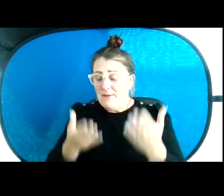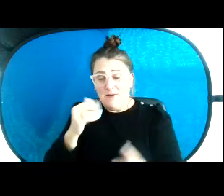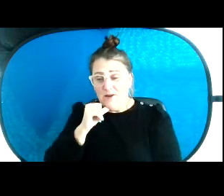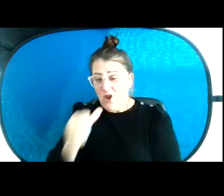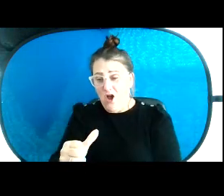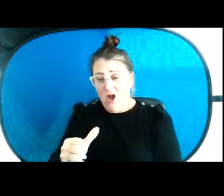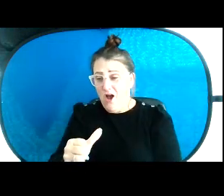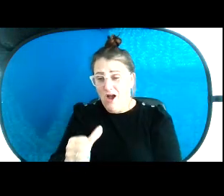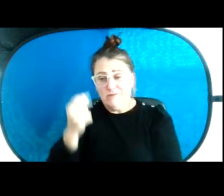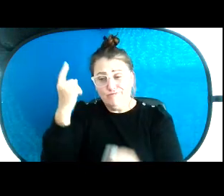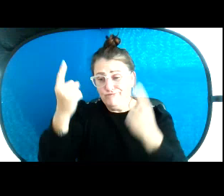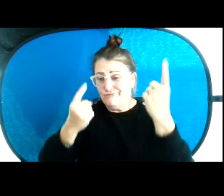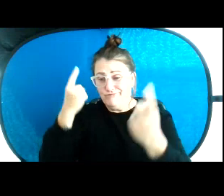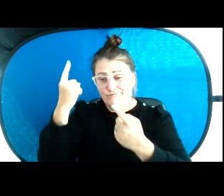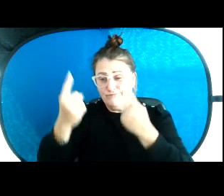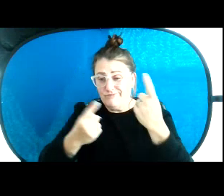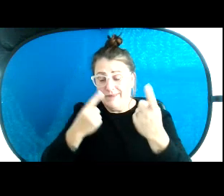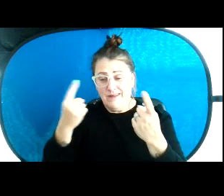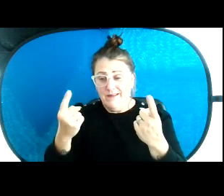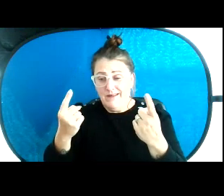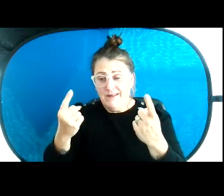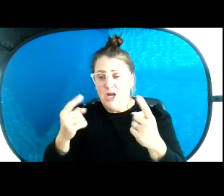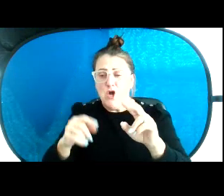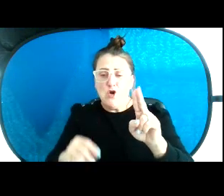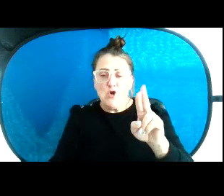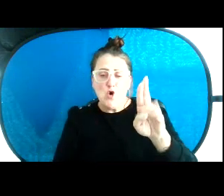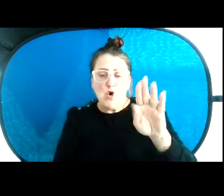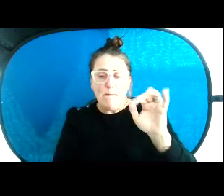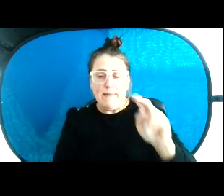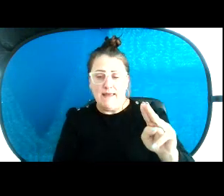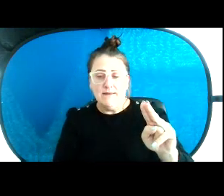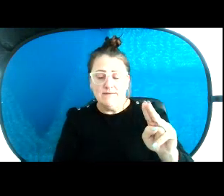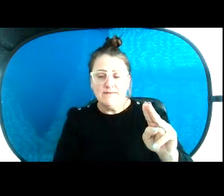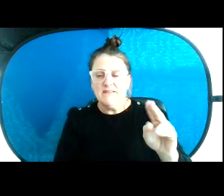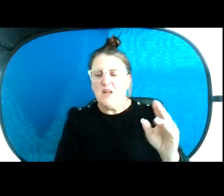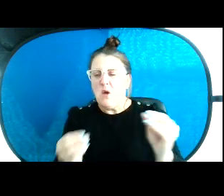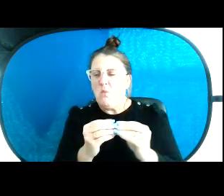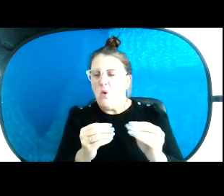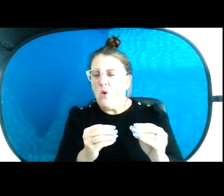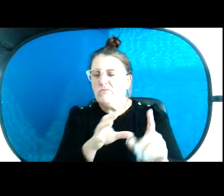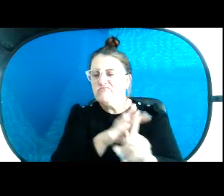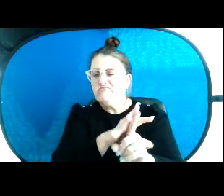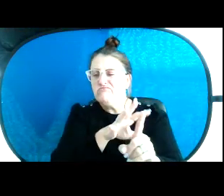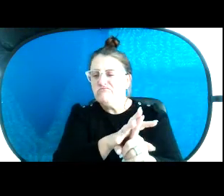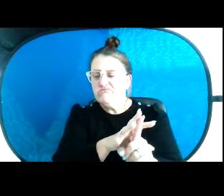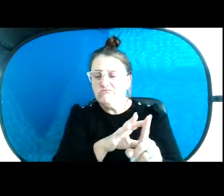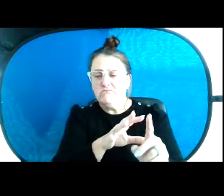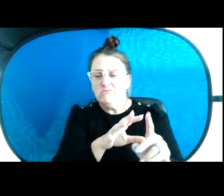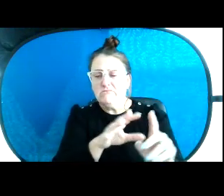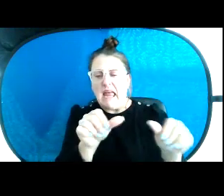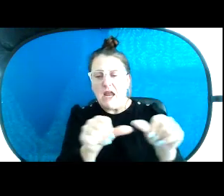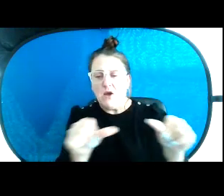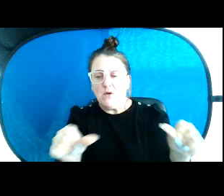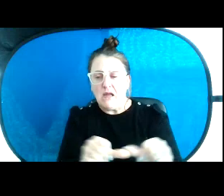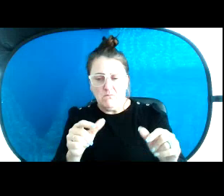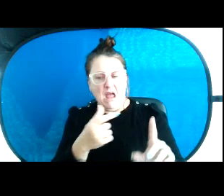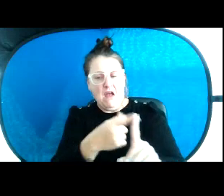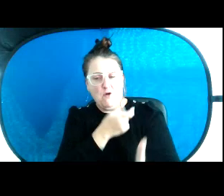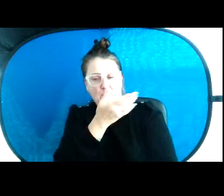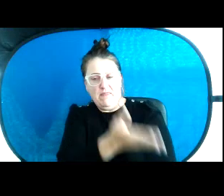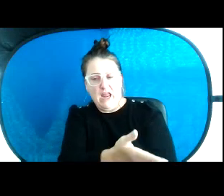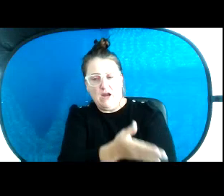think about when we're thinking about more of the urban areas. But I come from a rural area, an adjacent